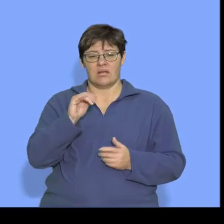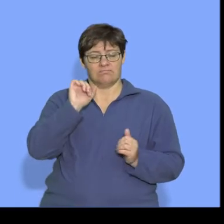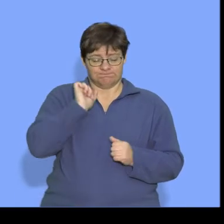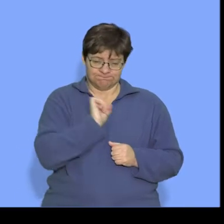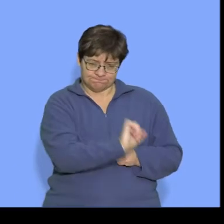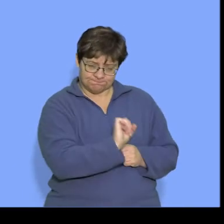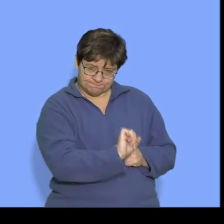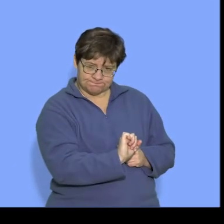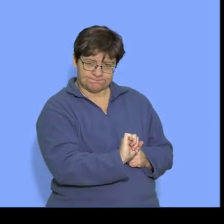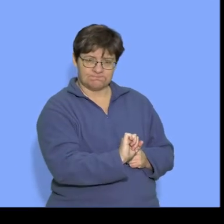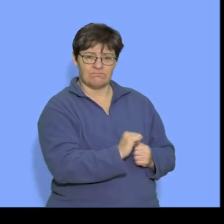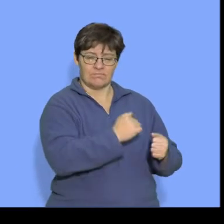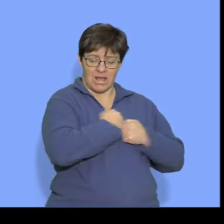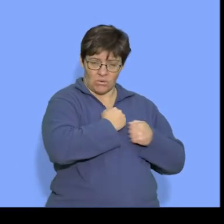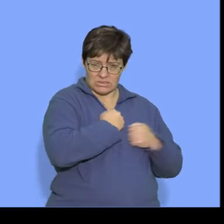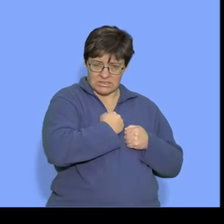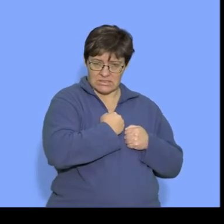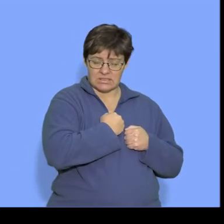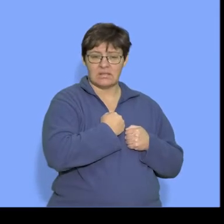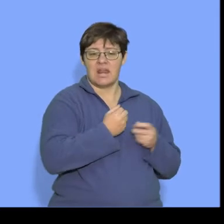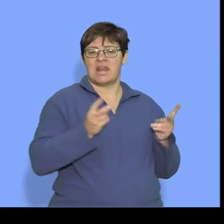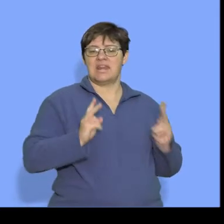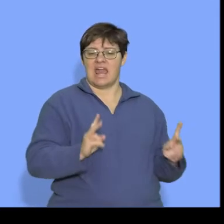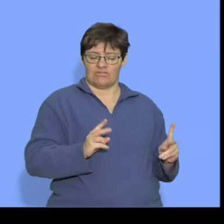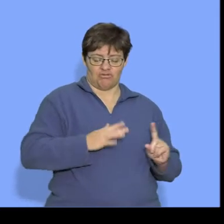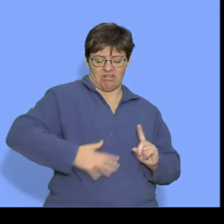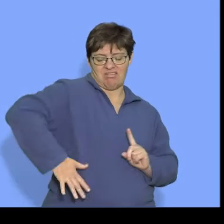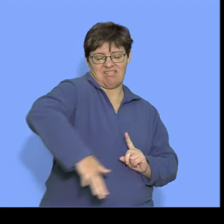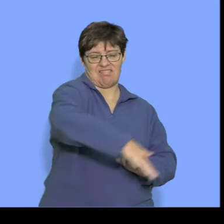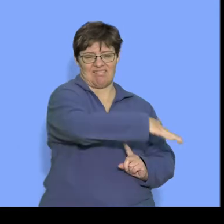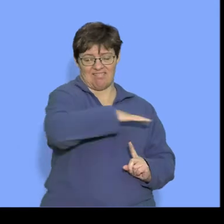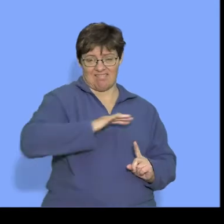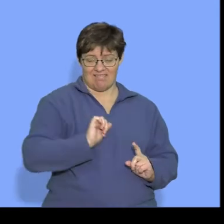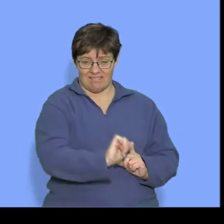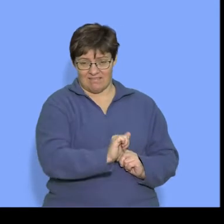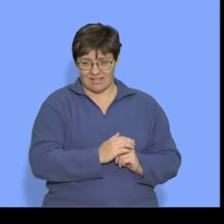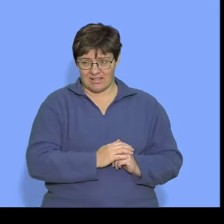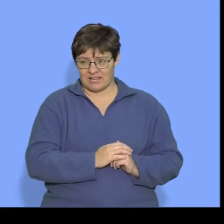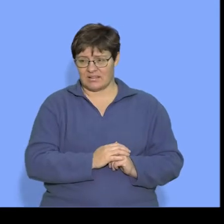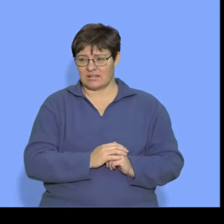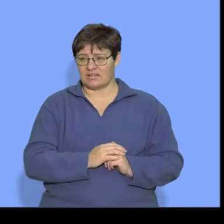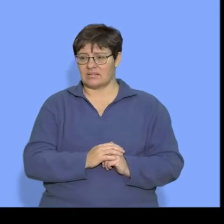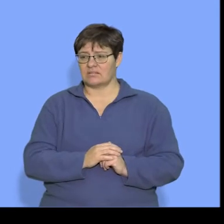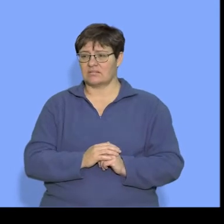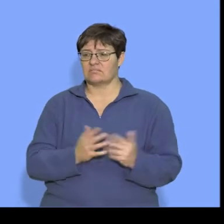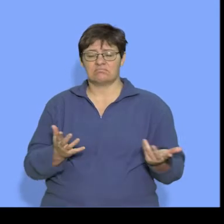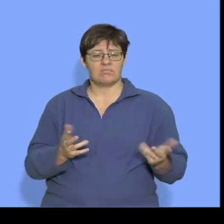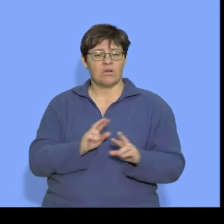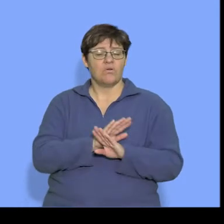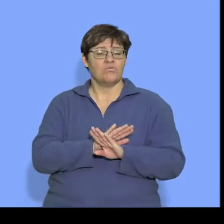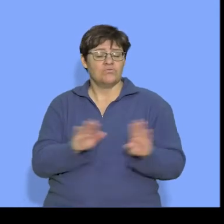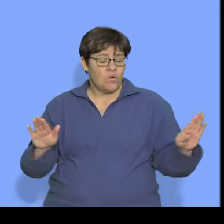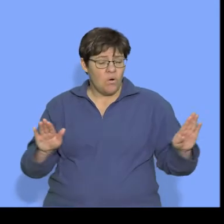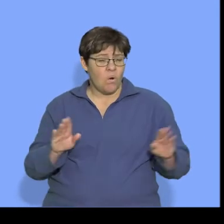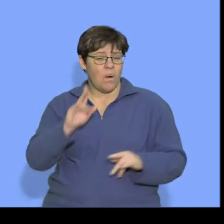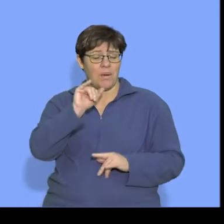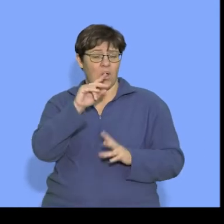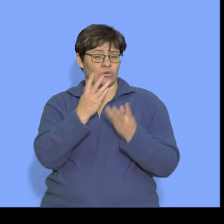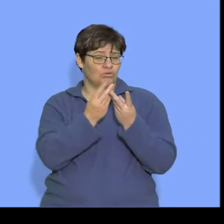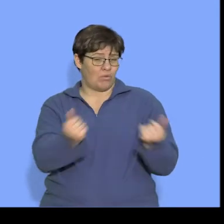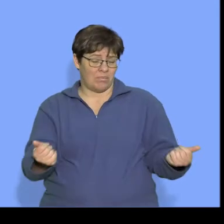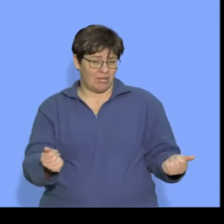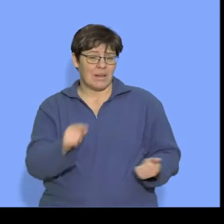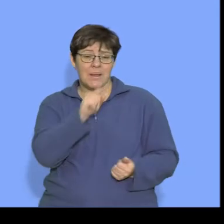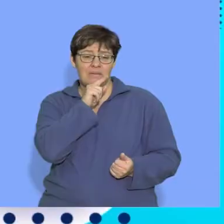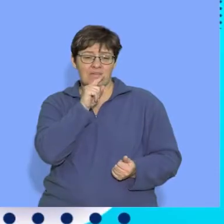indigenous species, or plants that grow naturally in a specific area. The concept of non-biodegradable waste products, things